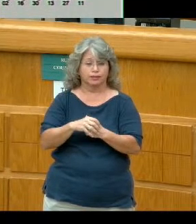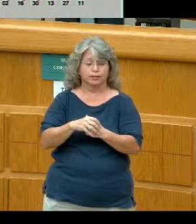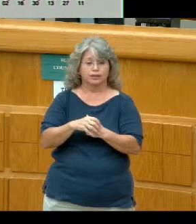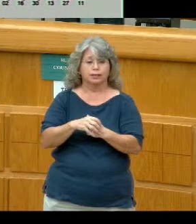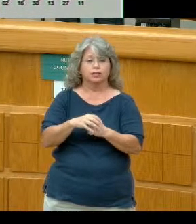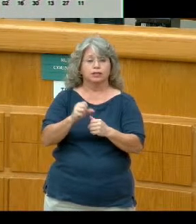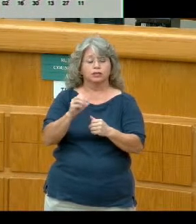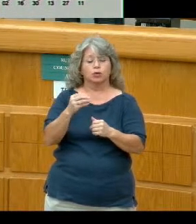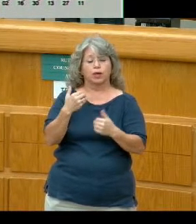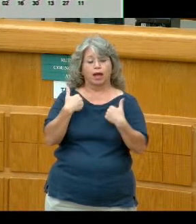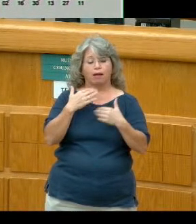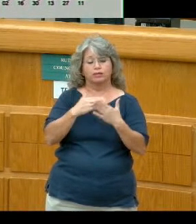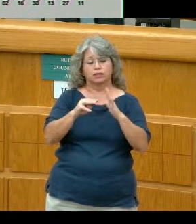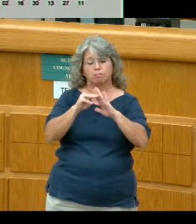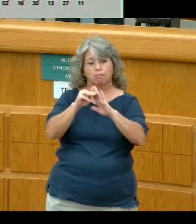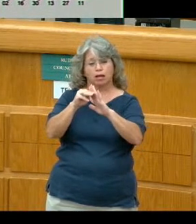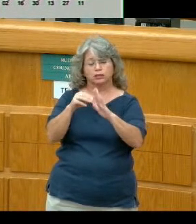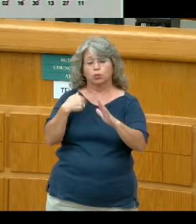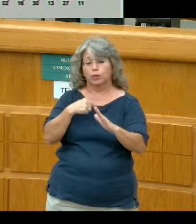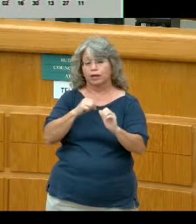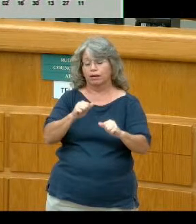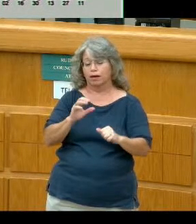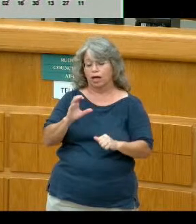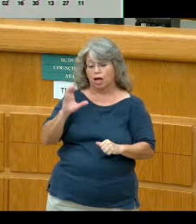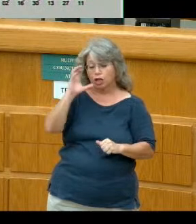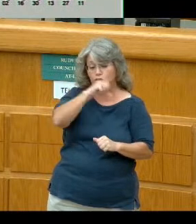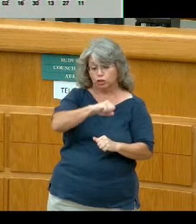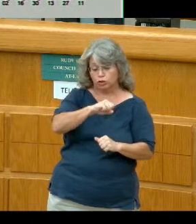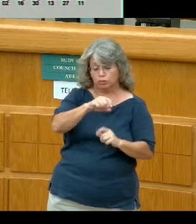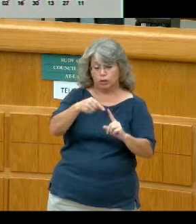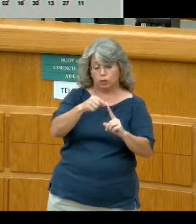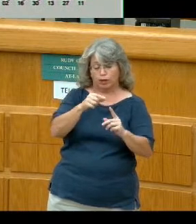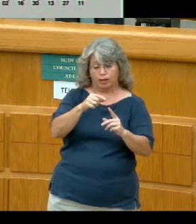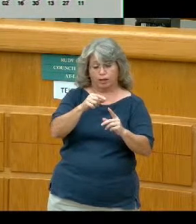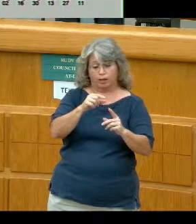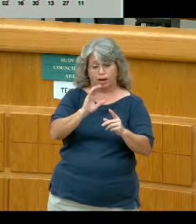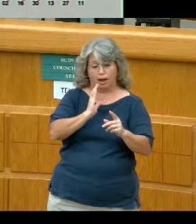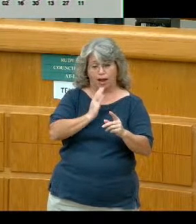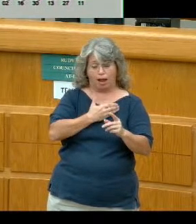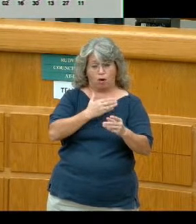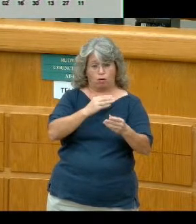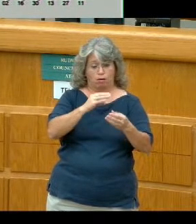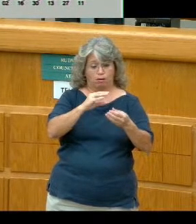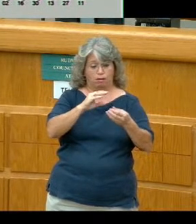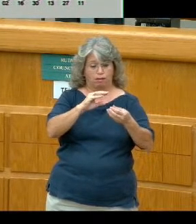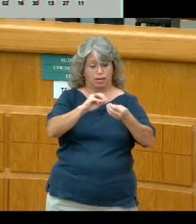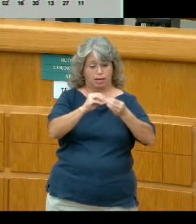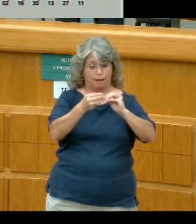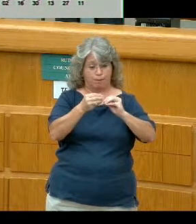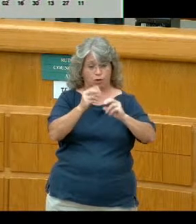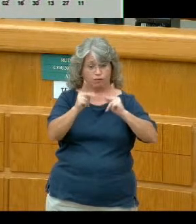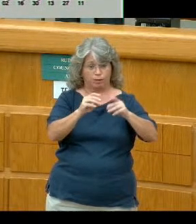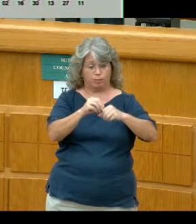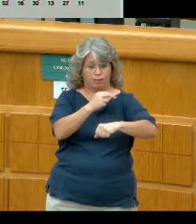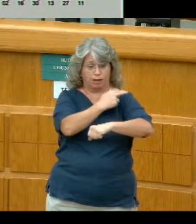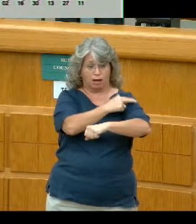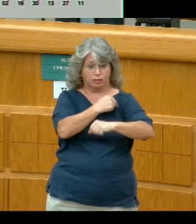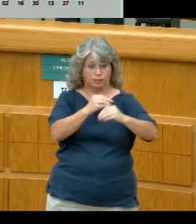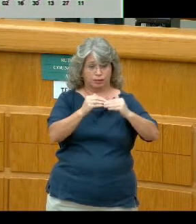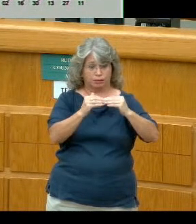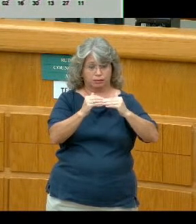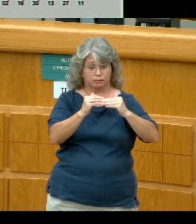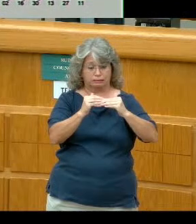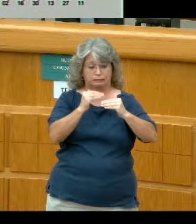So there's some model assumptions that go into this. We're going to assume that as soon as this hospitalization threshold is triggered, we